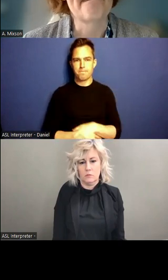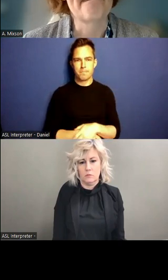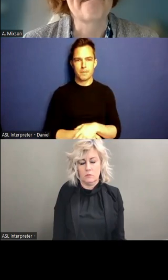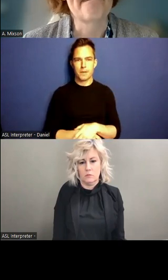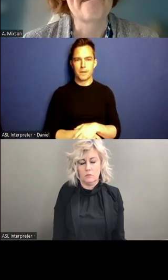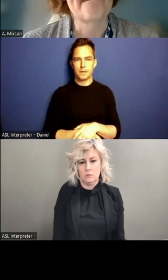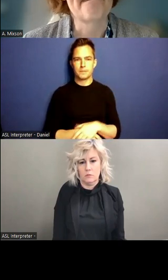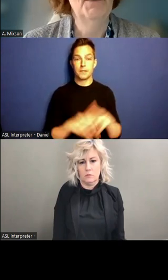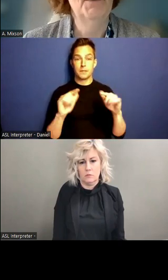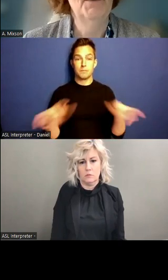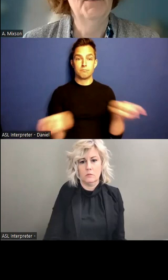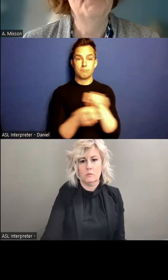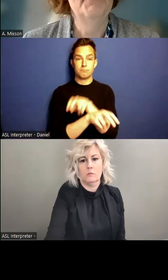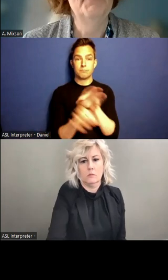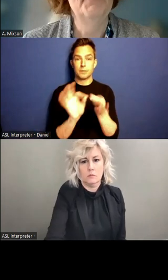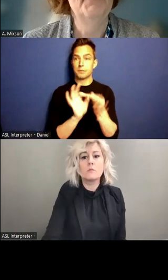Okay.